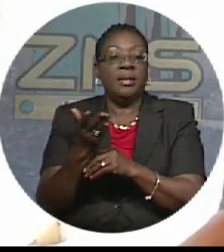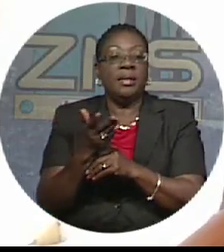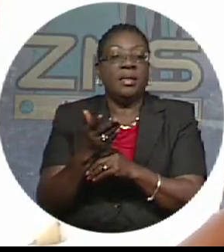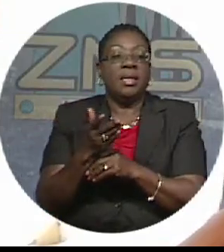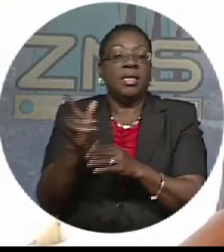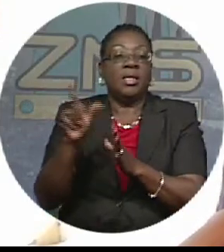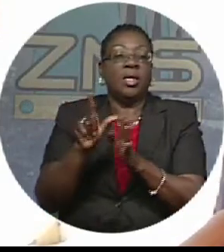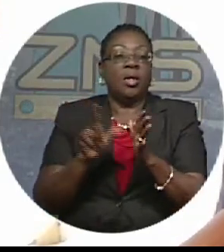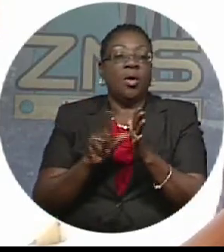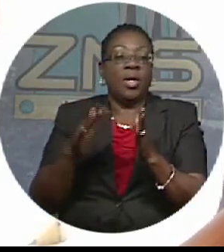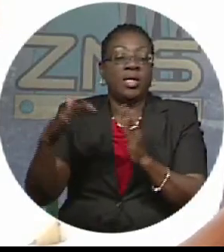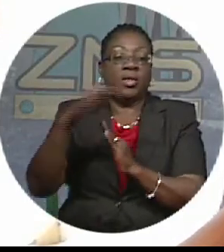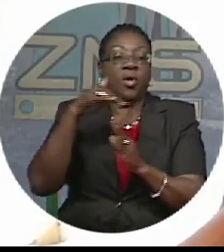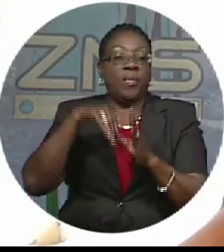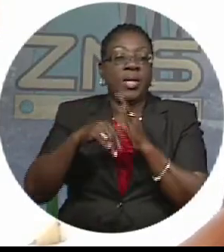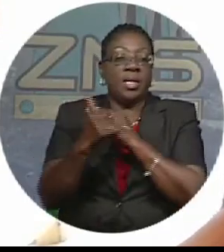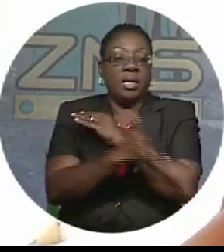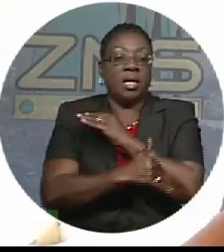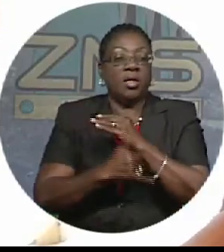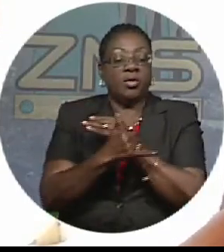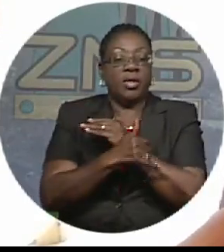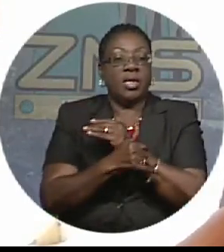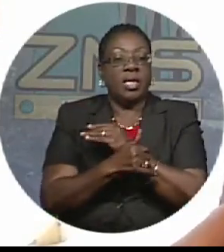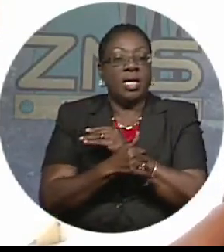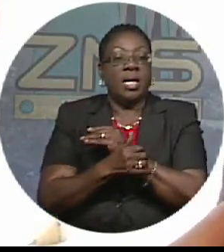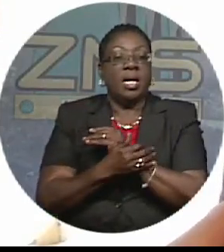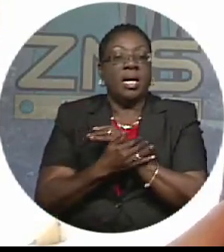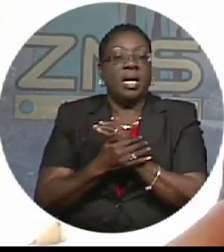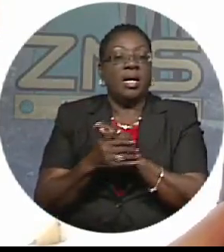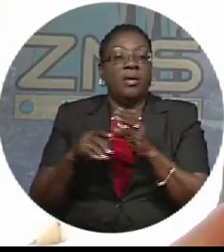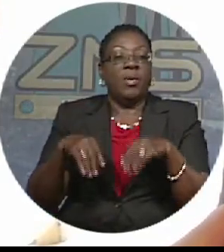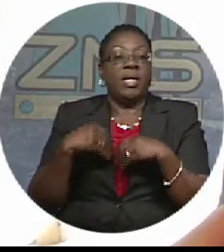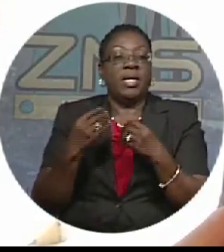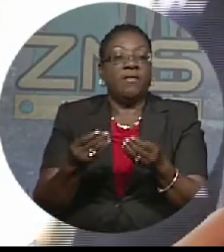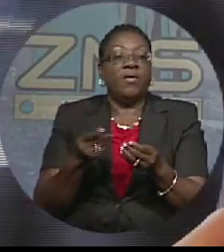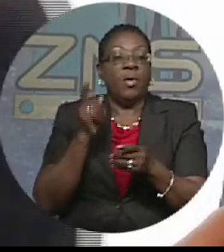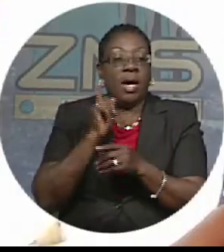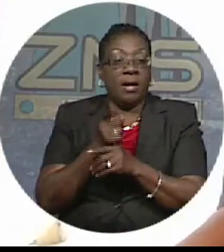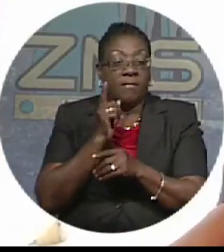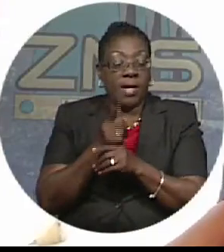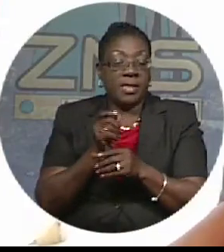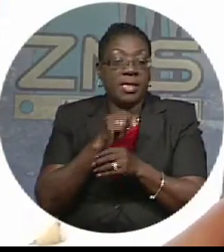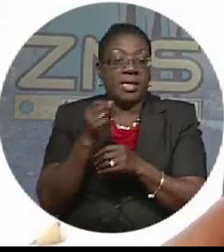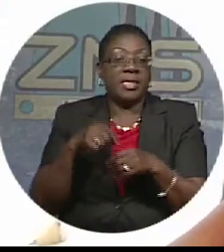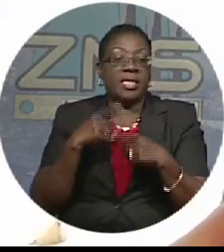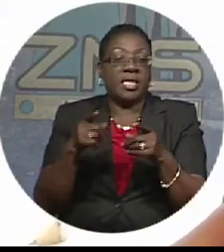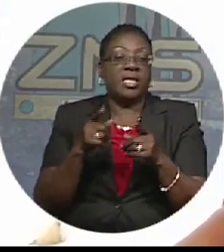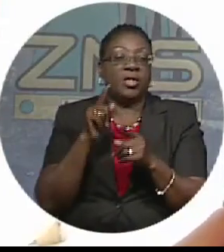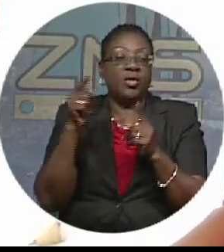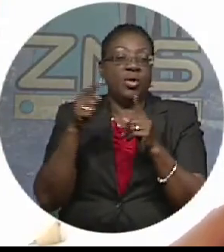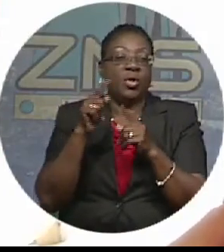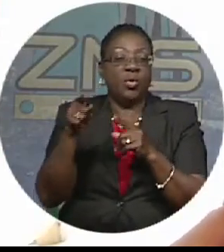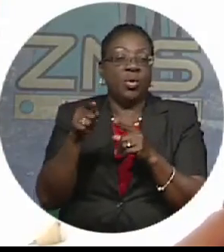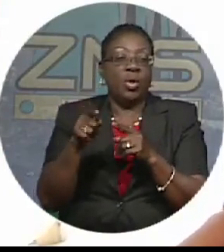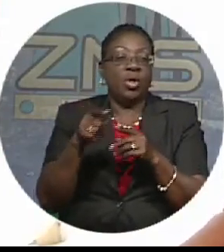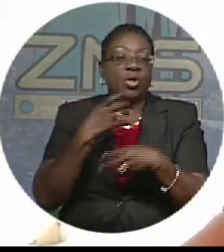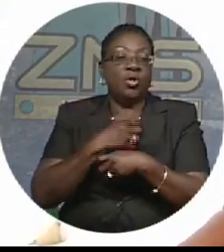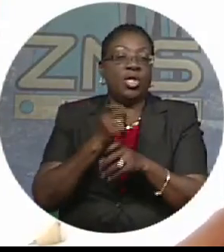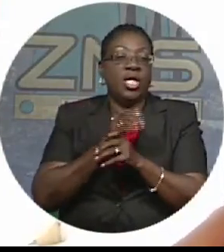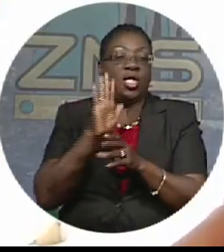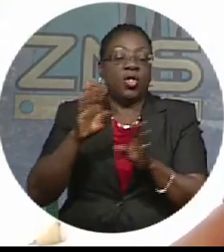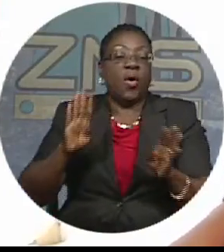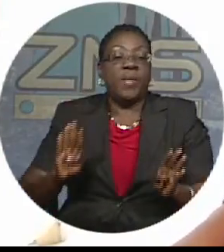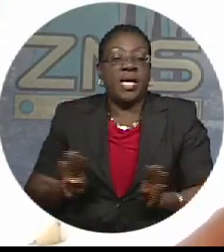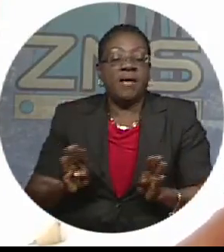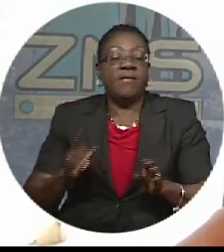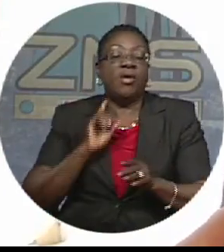the laws have teeth in them, and that when they give you advice and they suggest to you to modify your behavior,